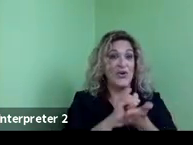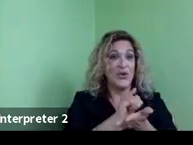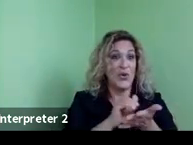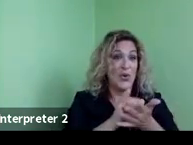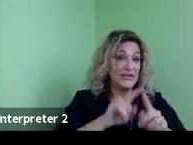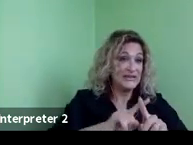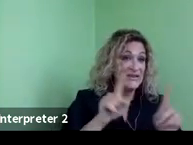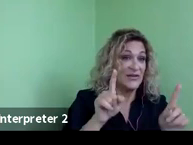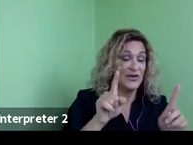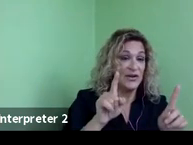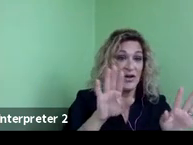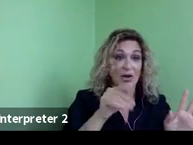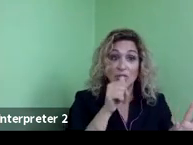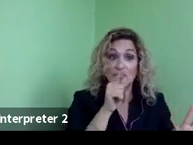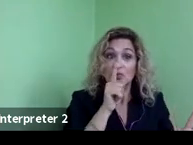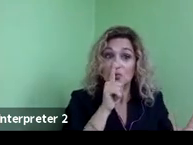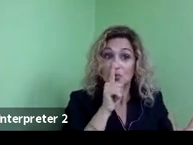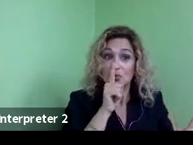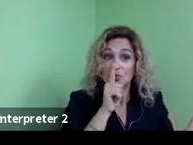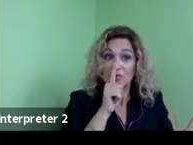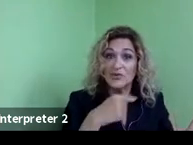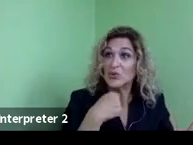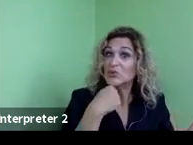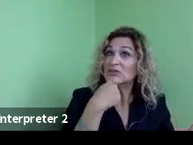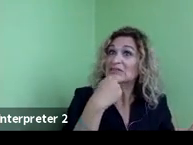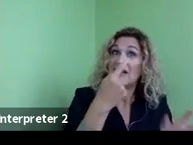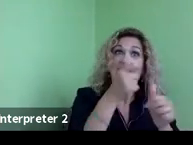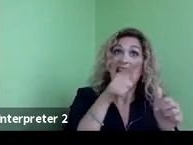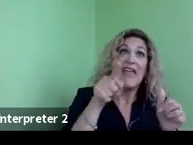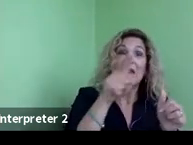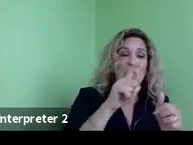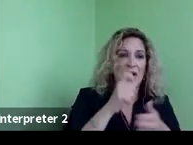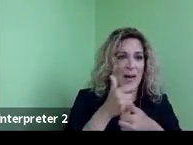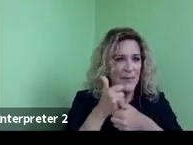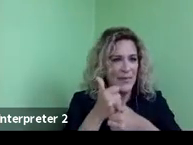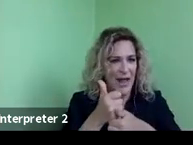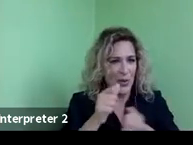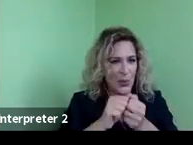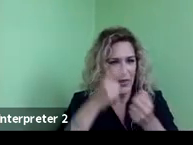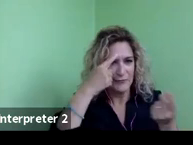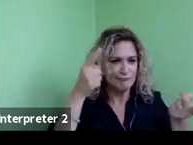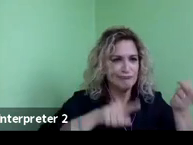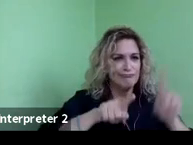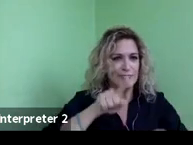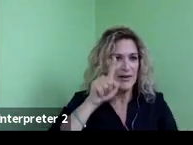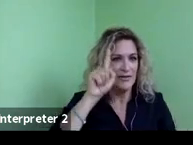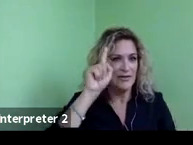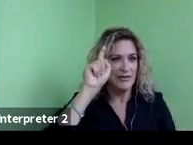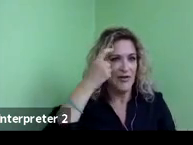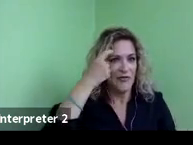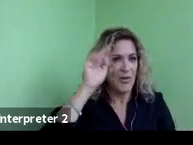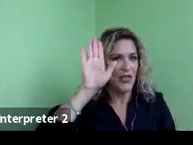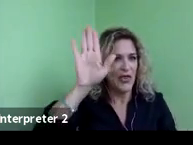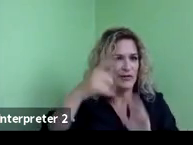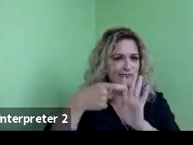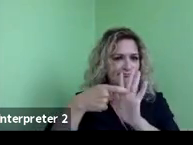tell anybody that we're not complying with federal statutes, you know, and the requirements